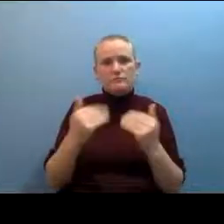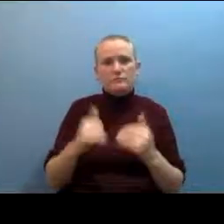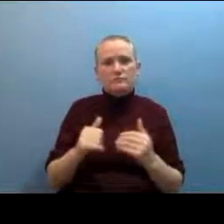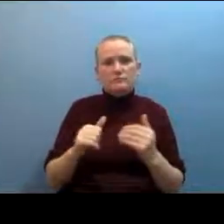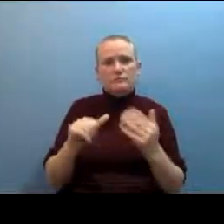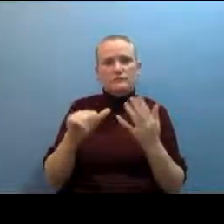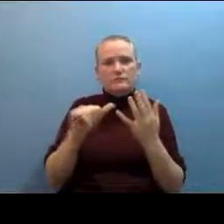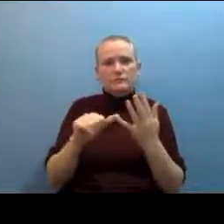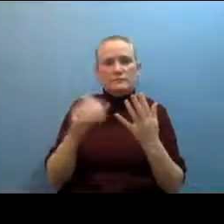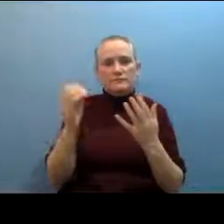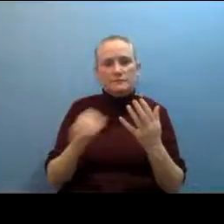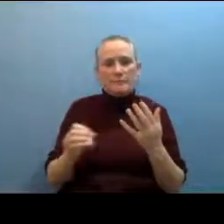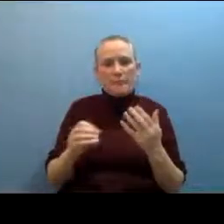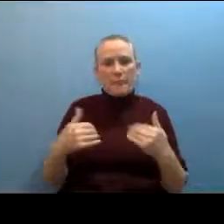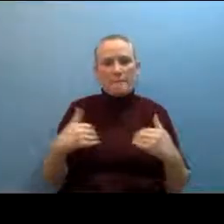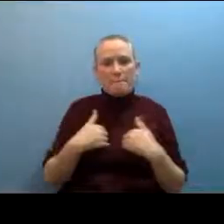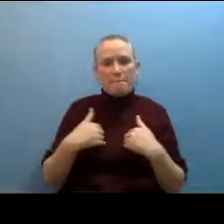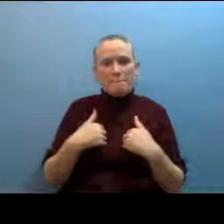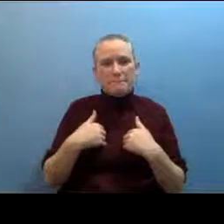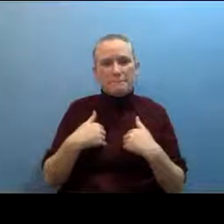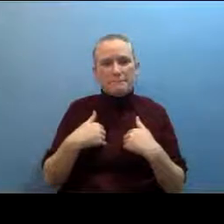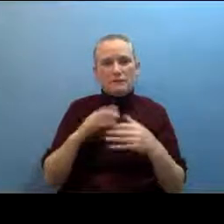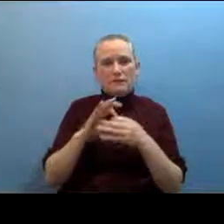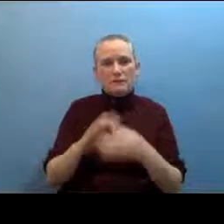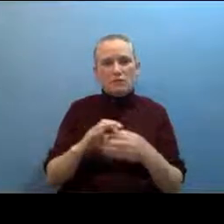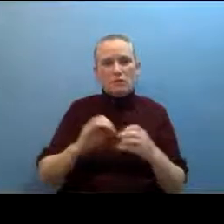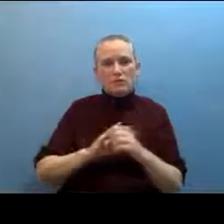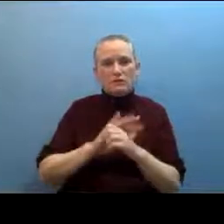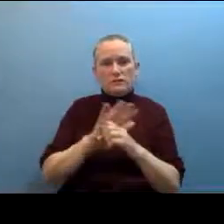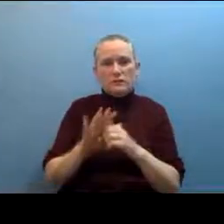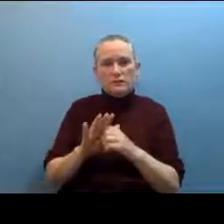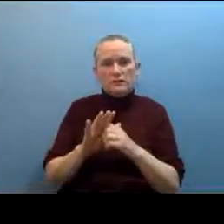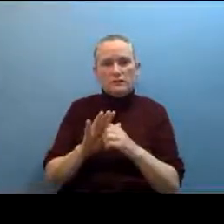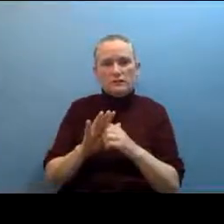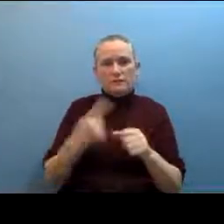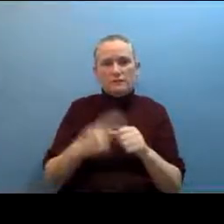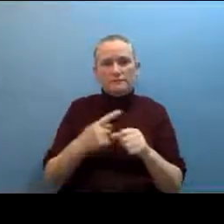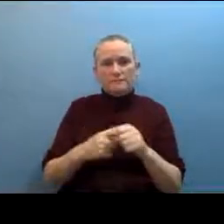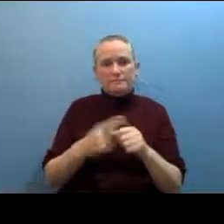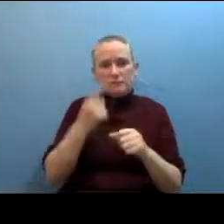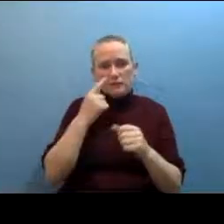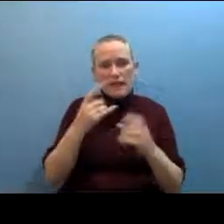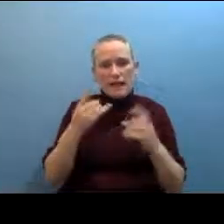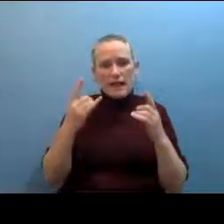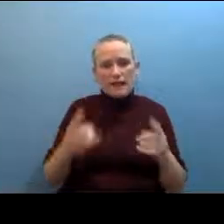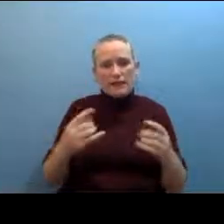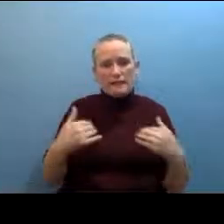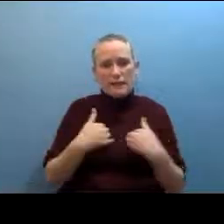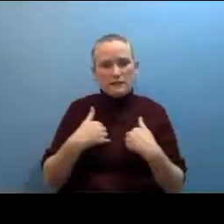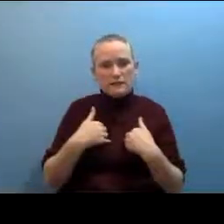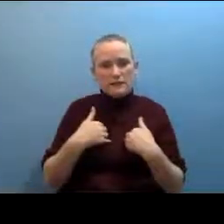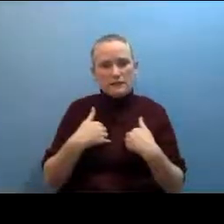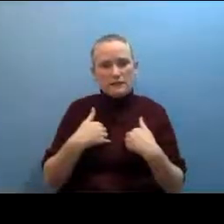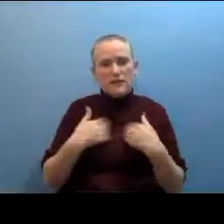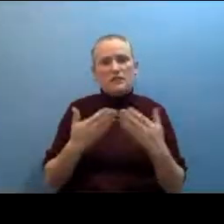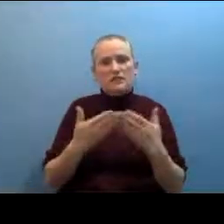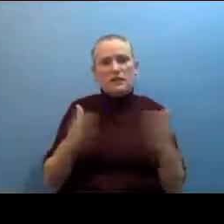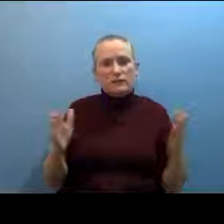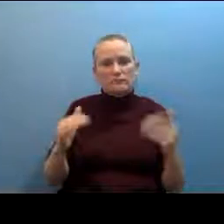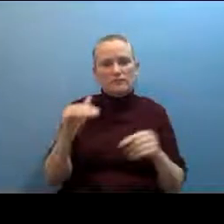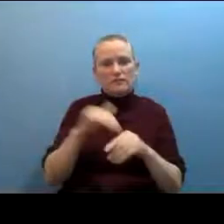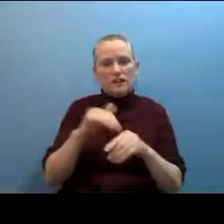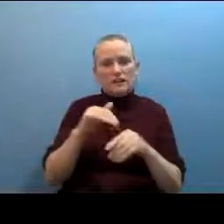anxiety directly related to COVID. So again, that could be looking at health anxiety and the general impact of